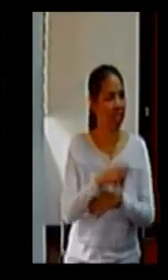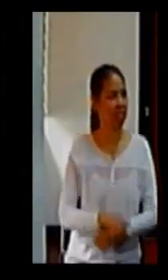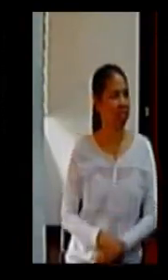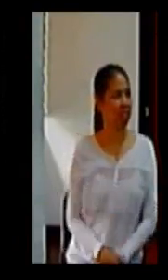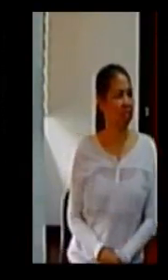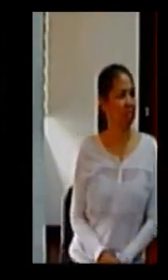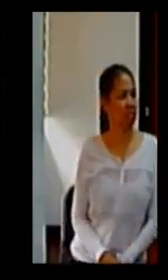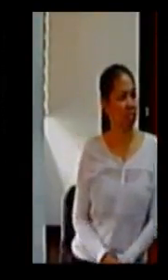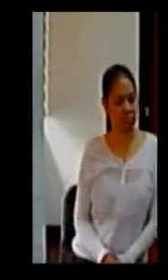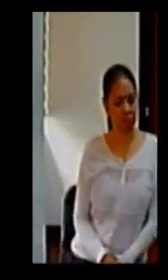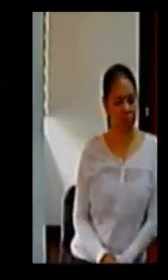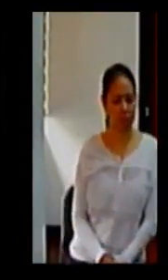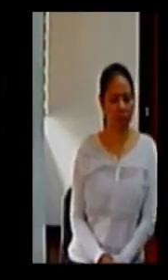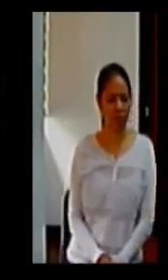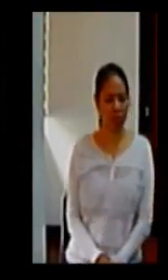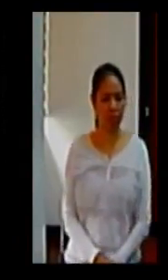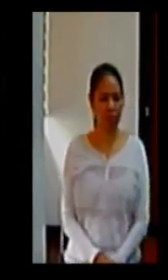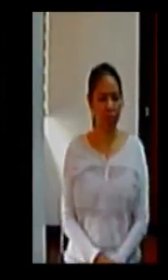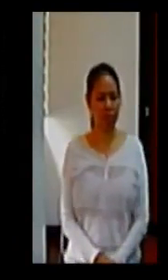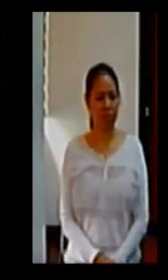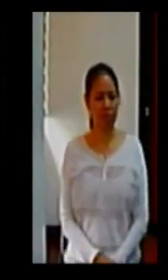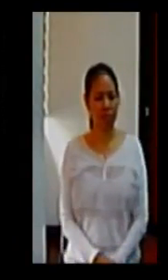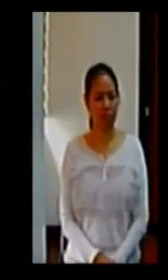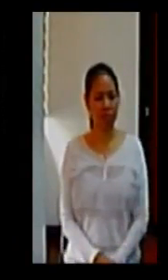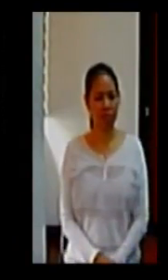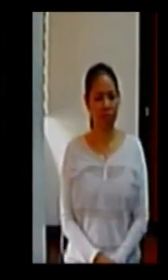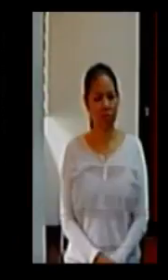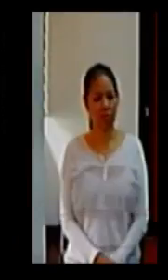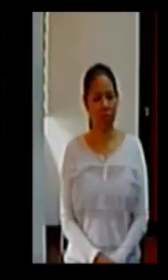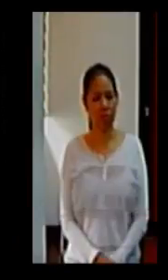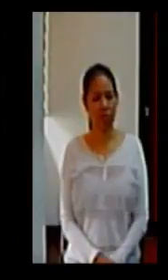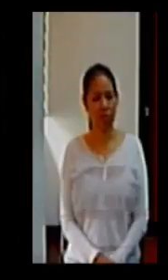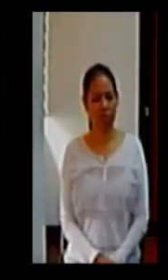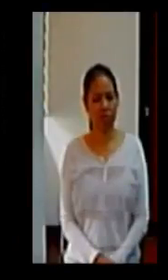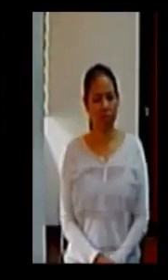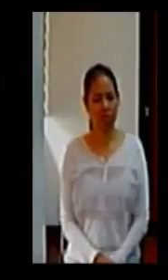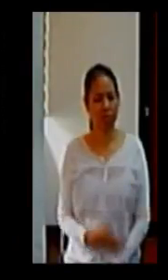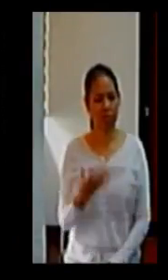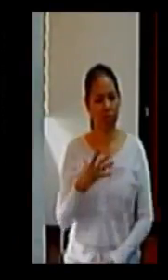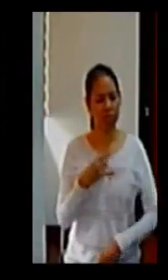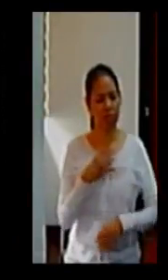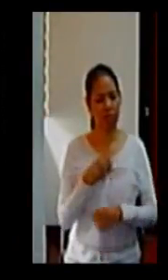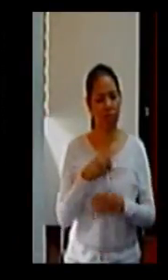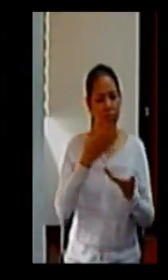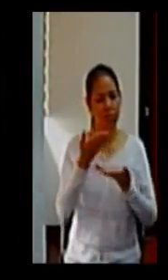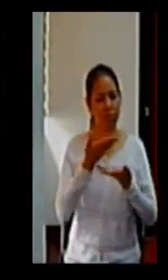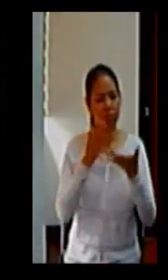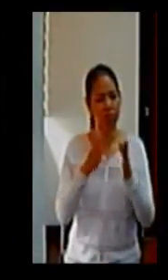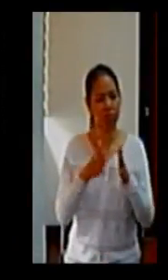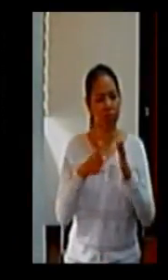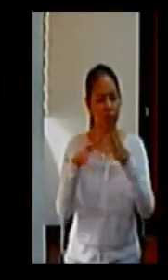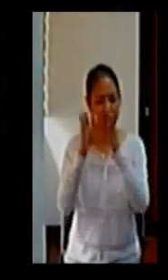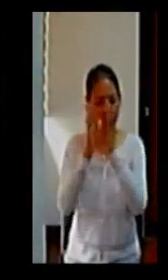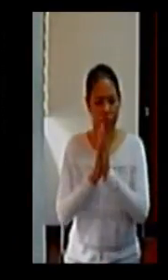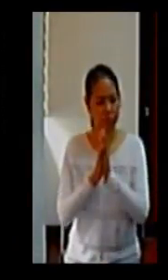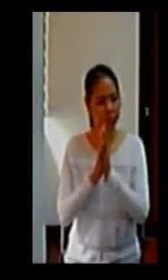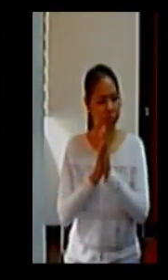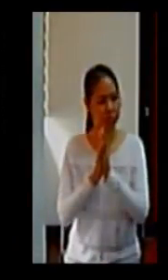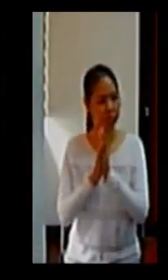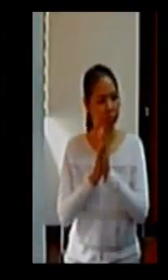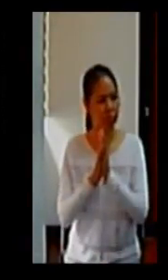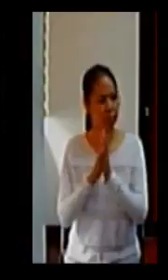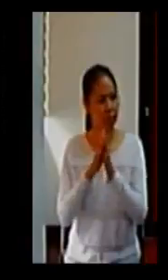Mr. Chair, I just want to ask our councils for the petitioners if it might be possible